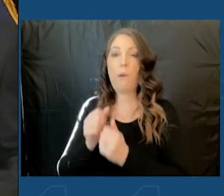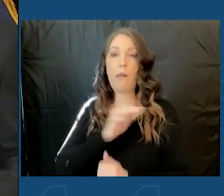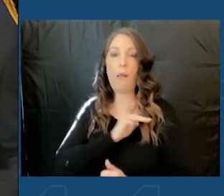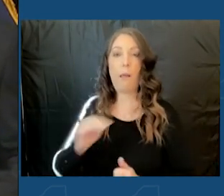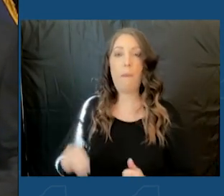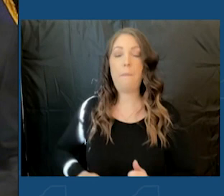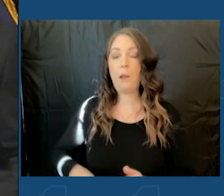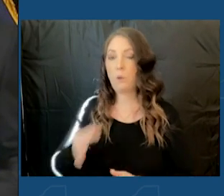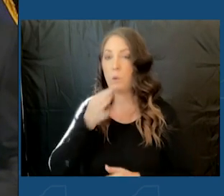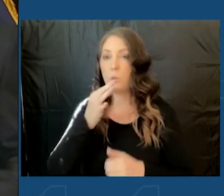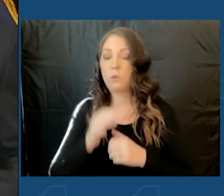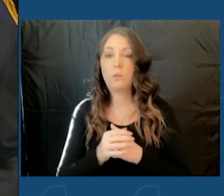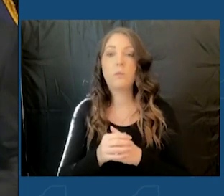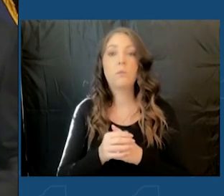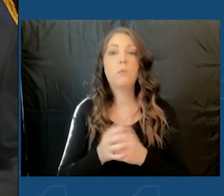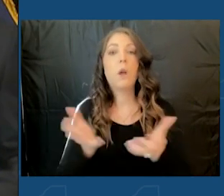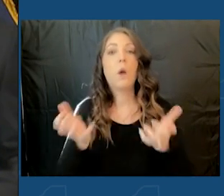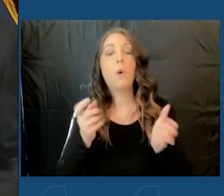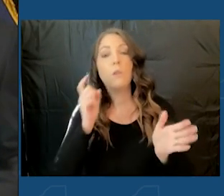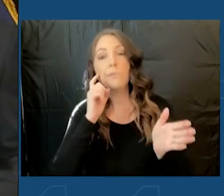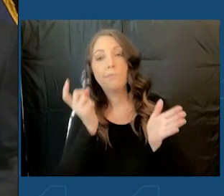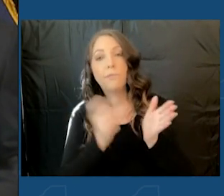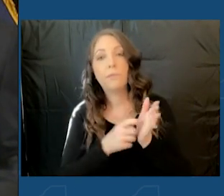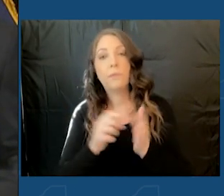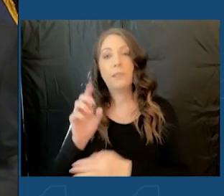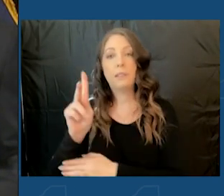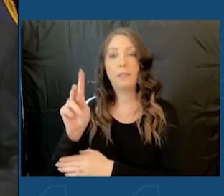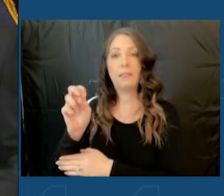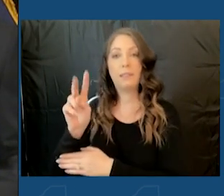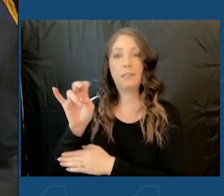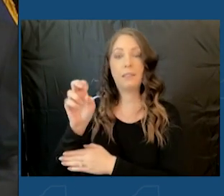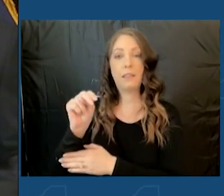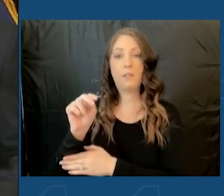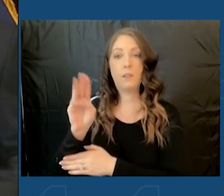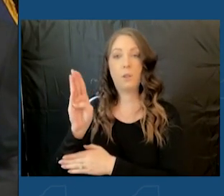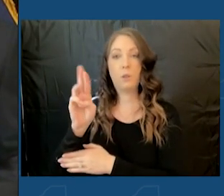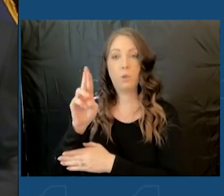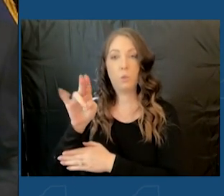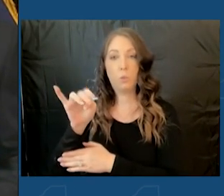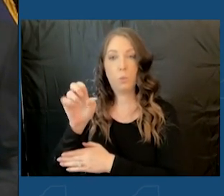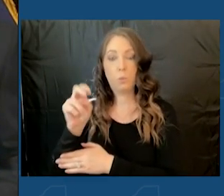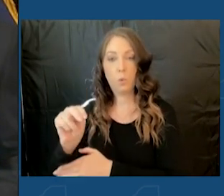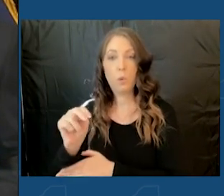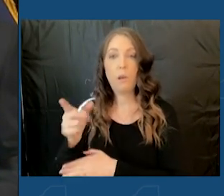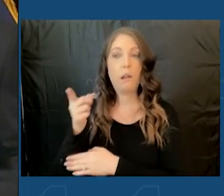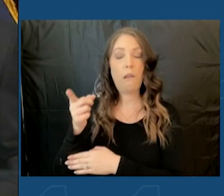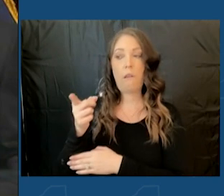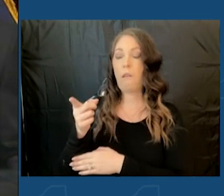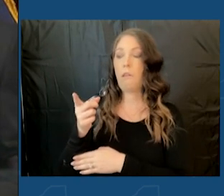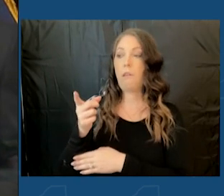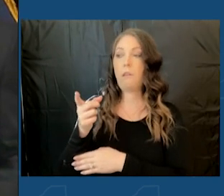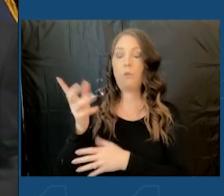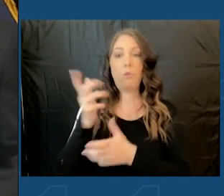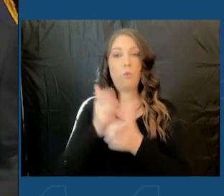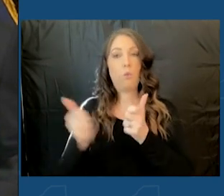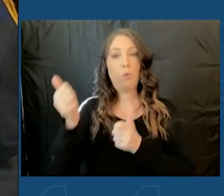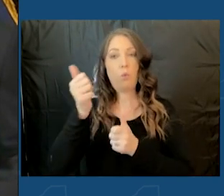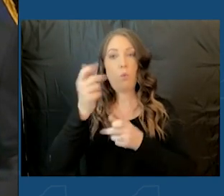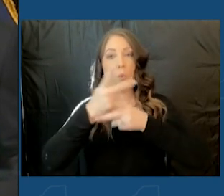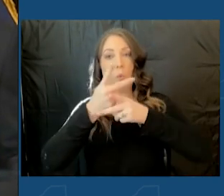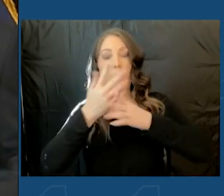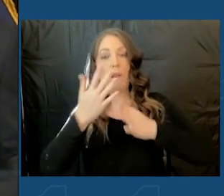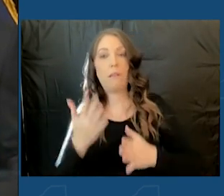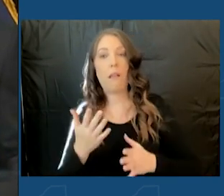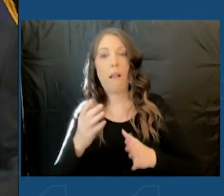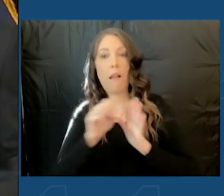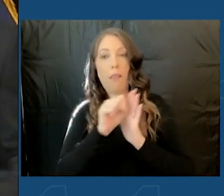shout out to Kevin Bruin, the Superintendent of State Police, who's been at my side for exactly 1 year now in terms of